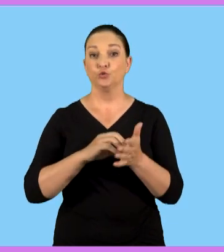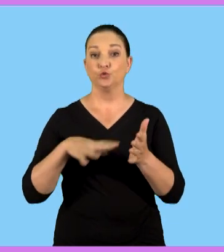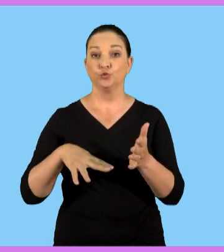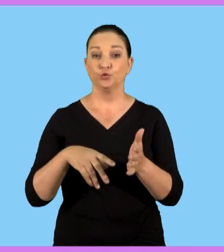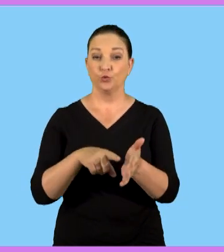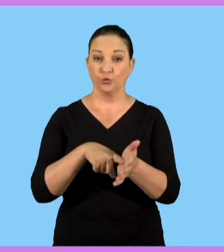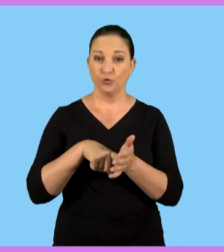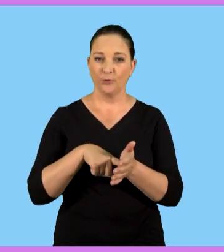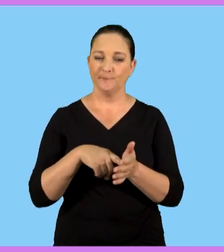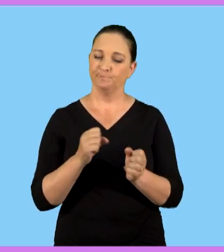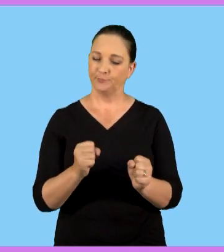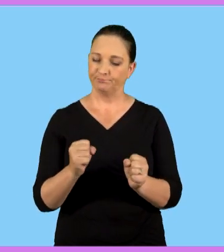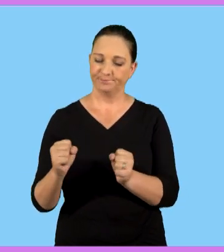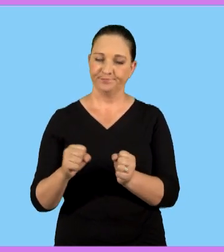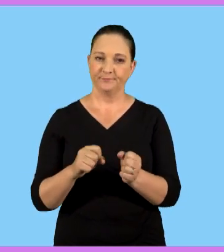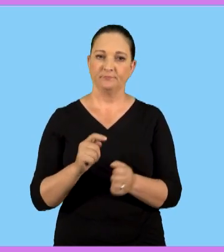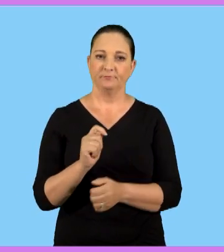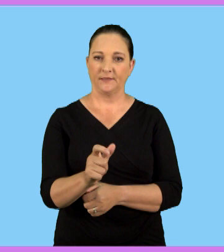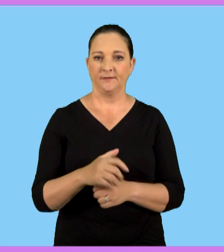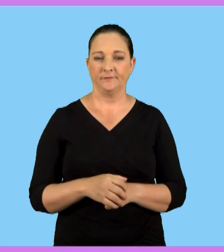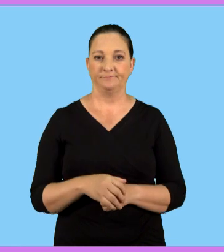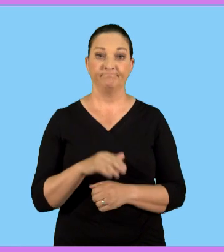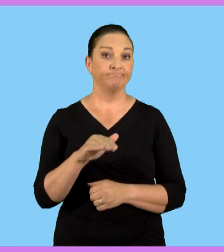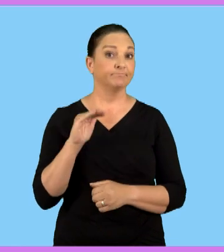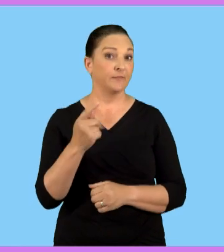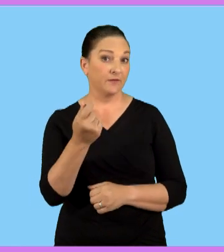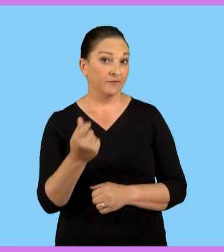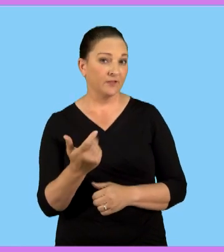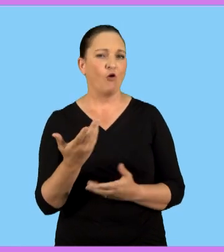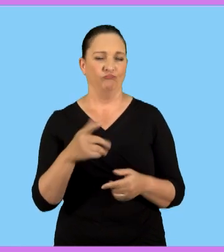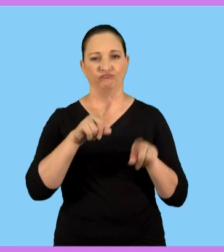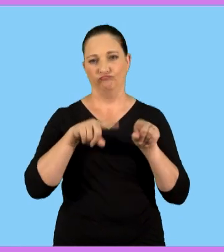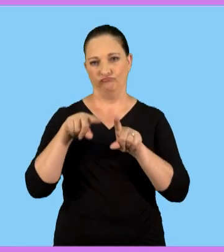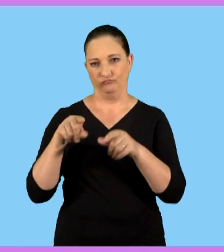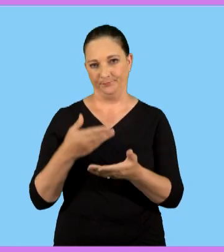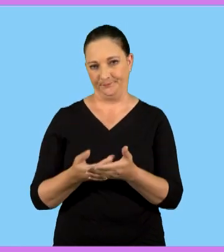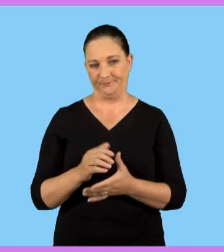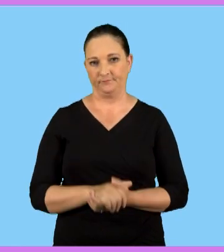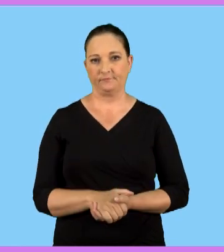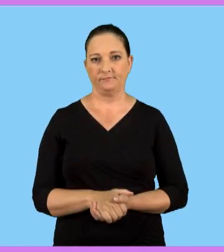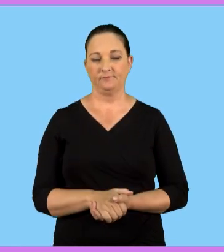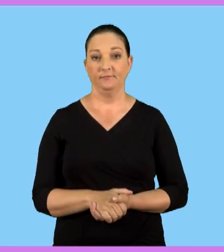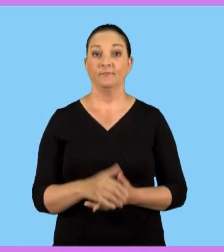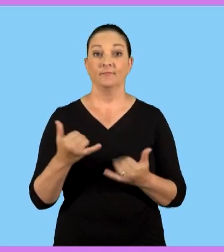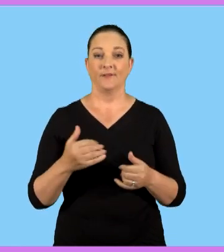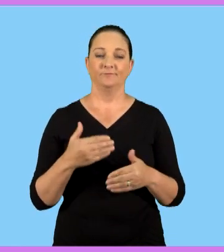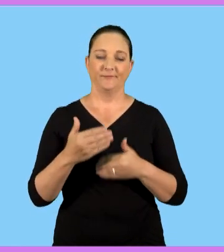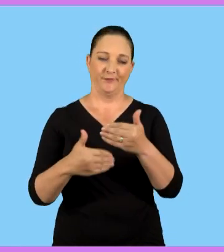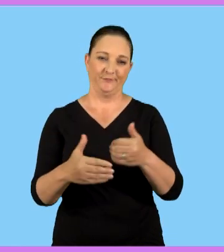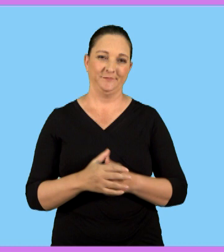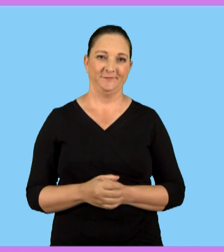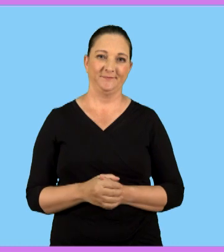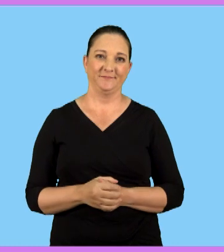Student loans, fixed. And bank fees, variable. Right, let's carry